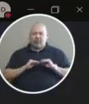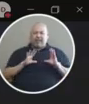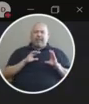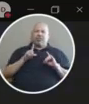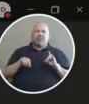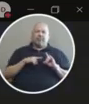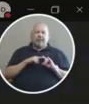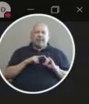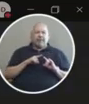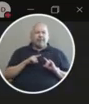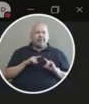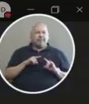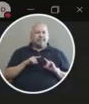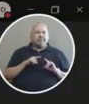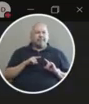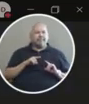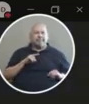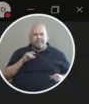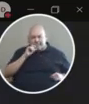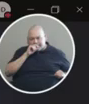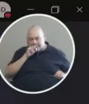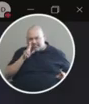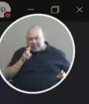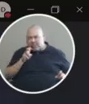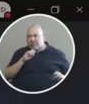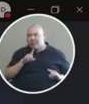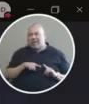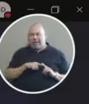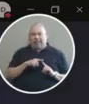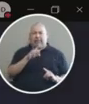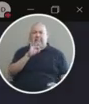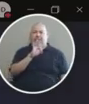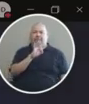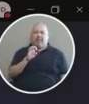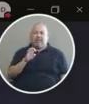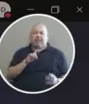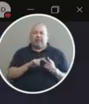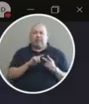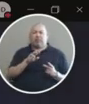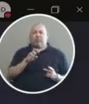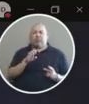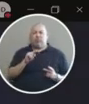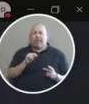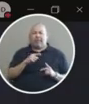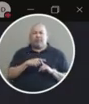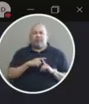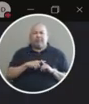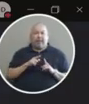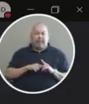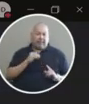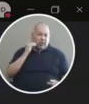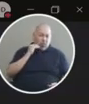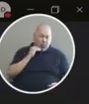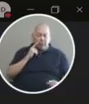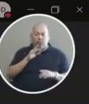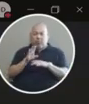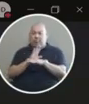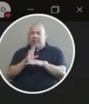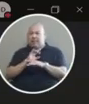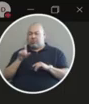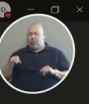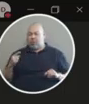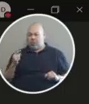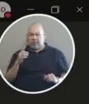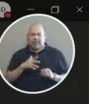about the issue about fees and rent structure. Is that apply for residential or for commercial properties as